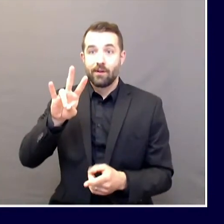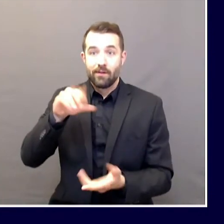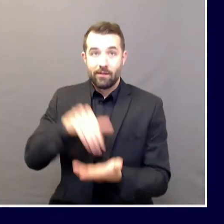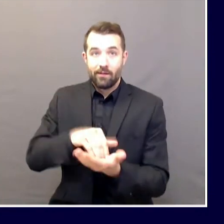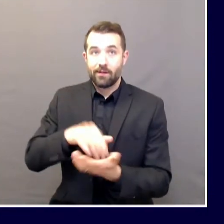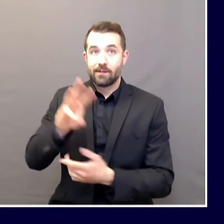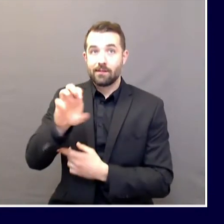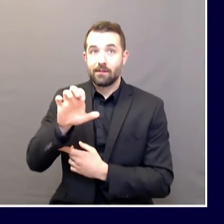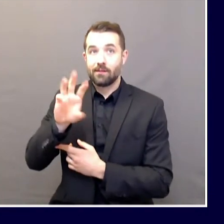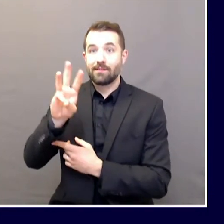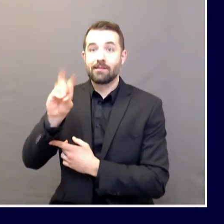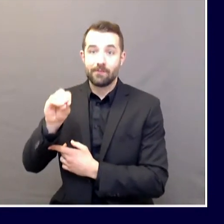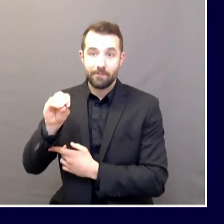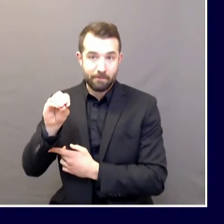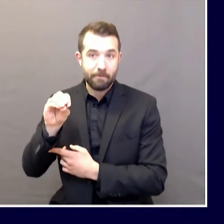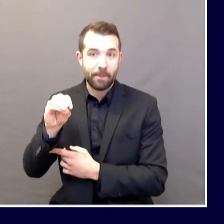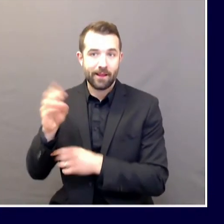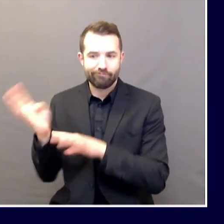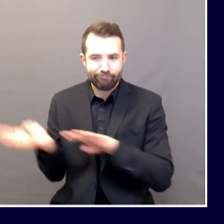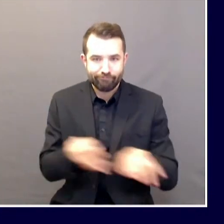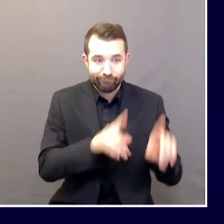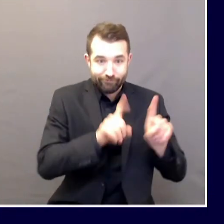37,660 are confirmed, and